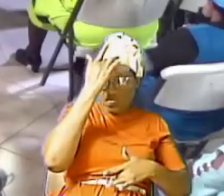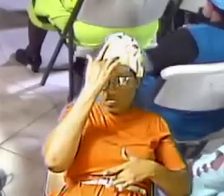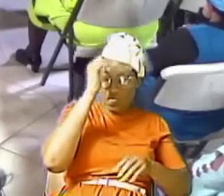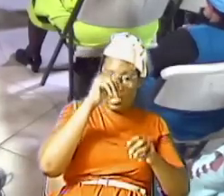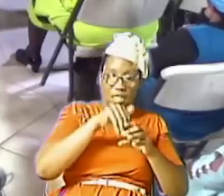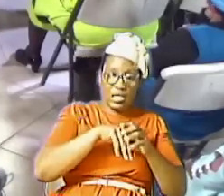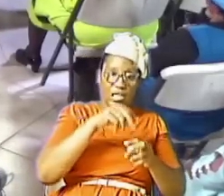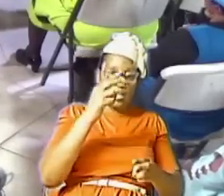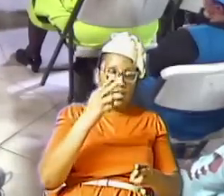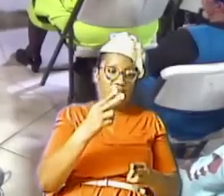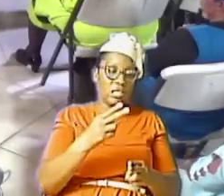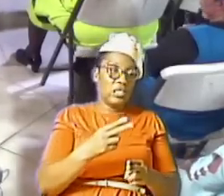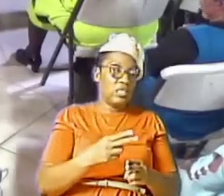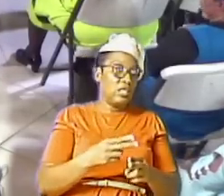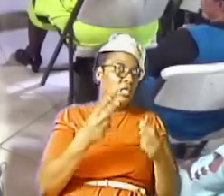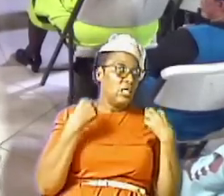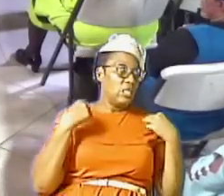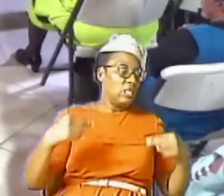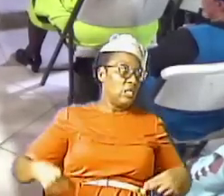Hallelujah. Hallelujah. Hallelujah.